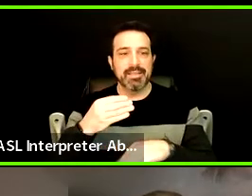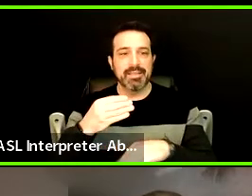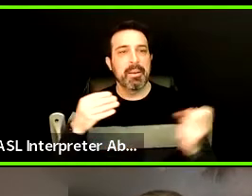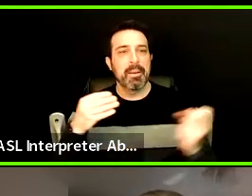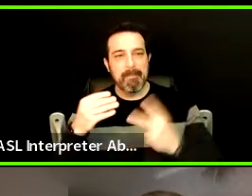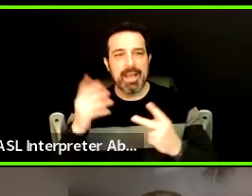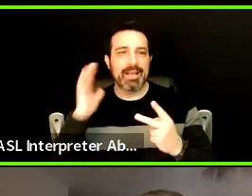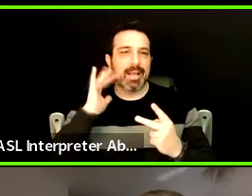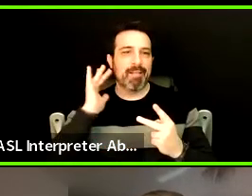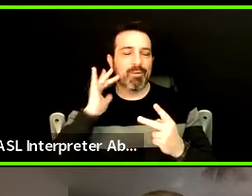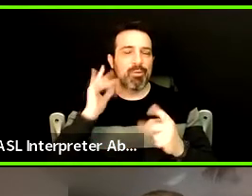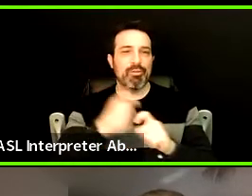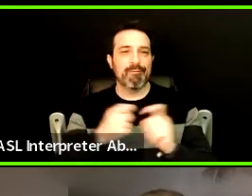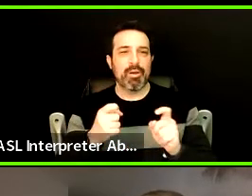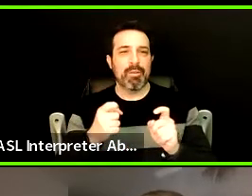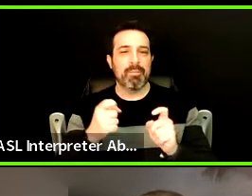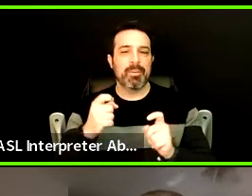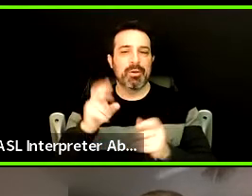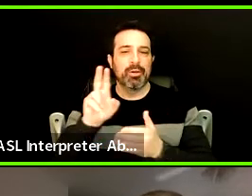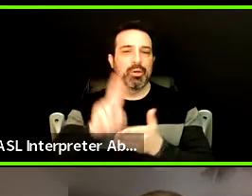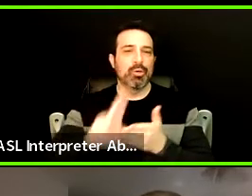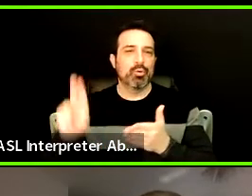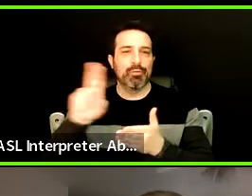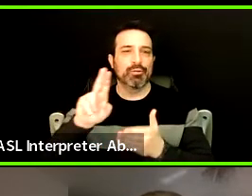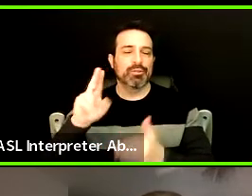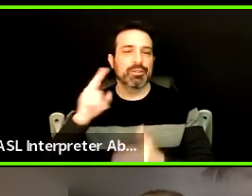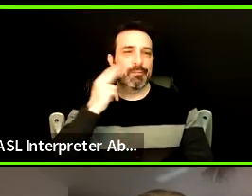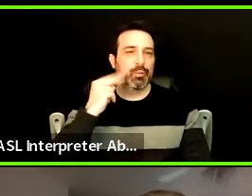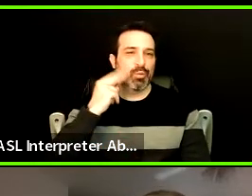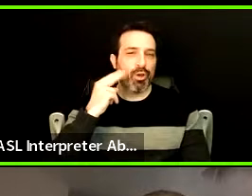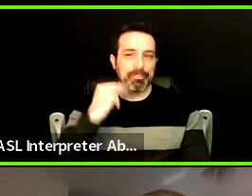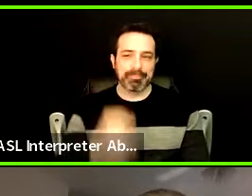to California from University of Utah.